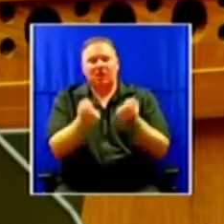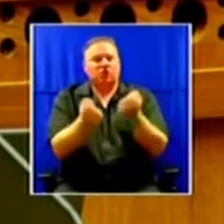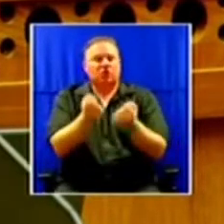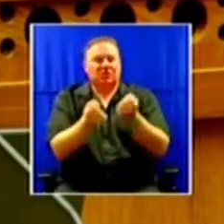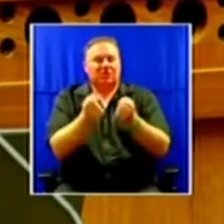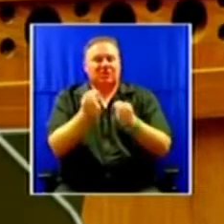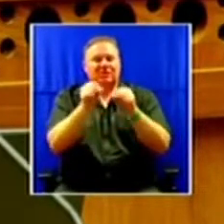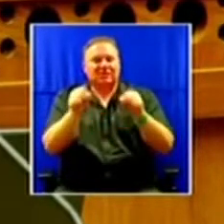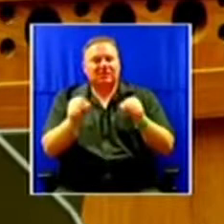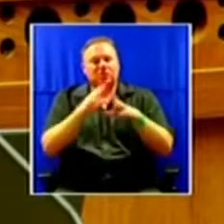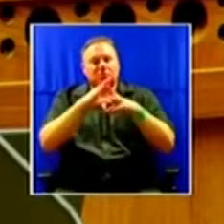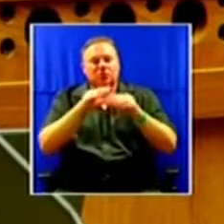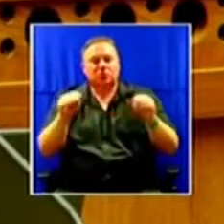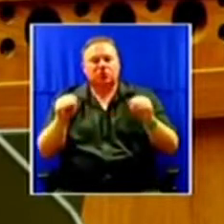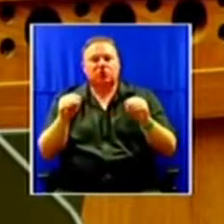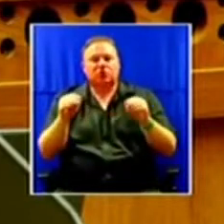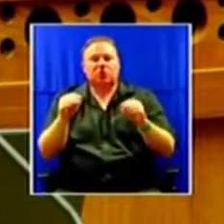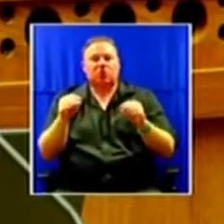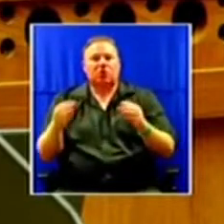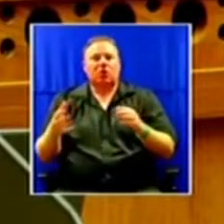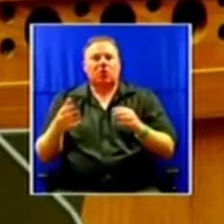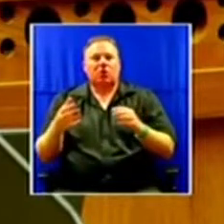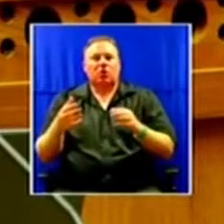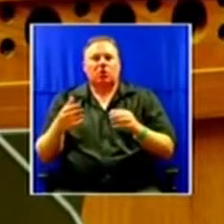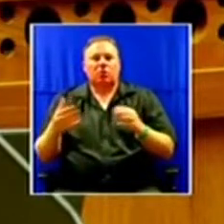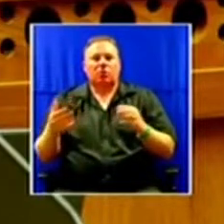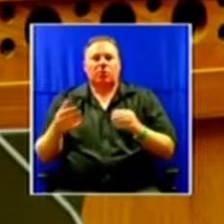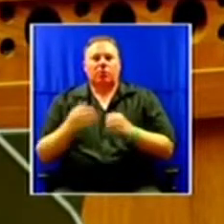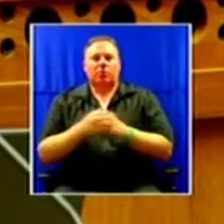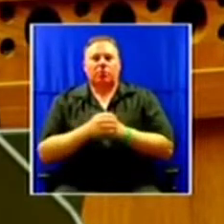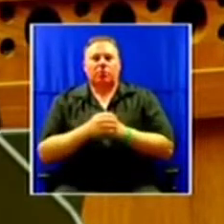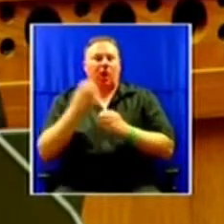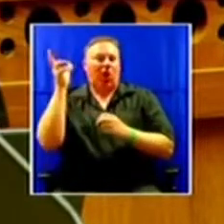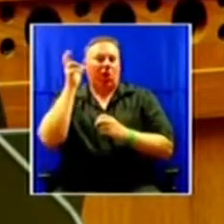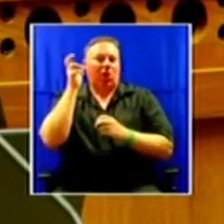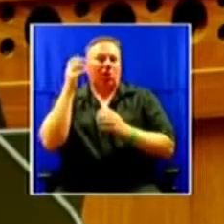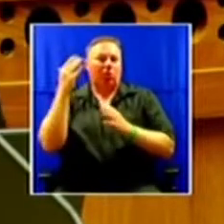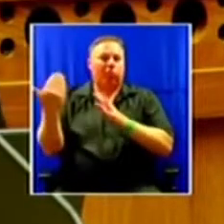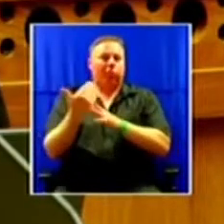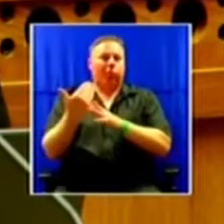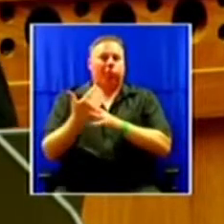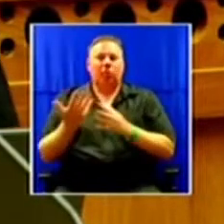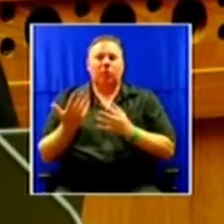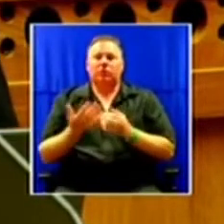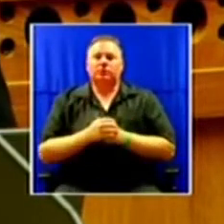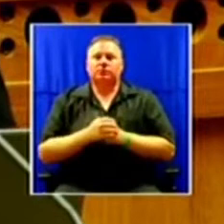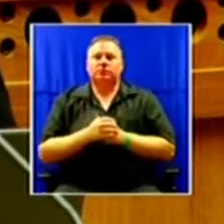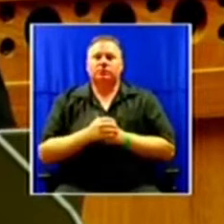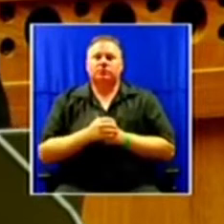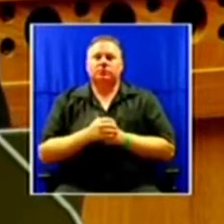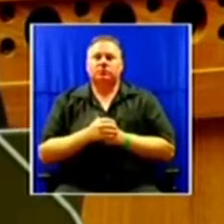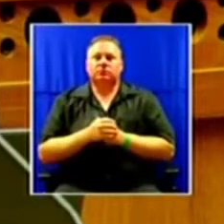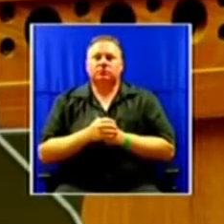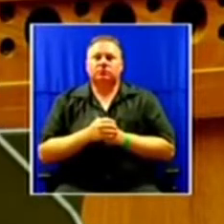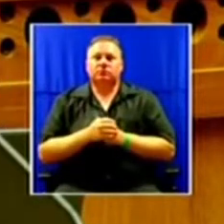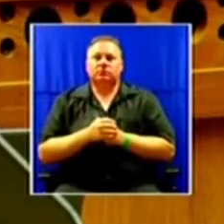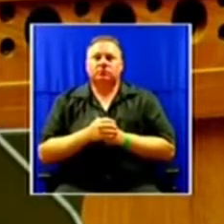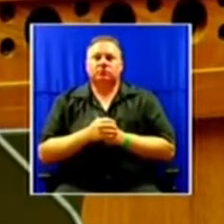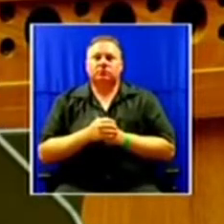again and to ensure that perpetrators face justice. Now, to give effect to